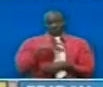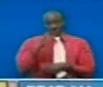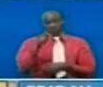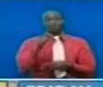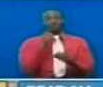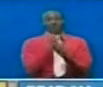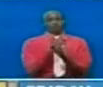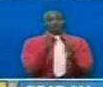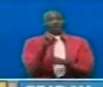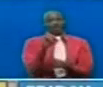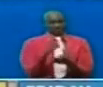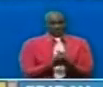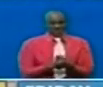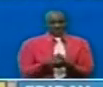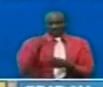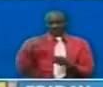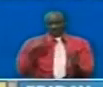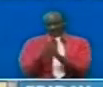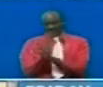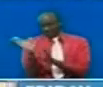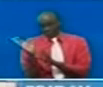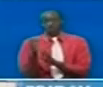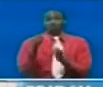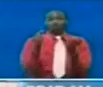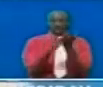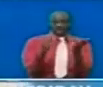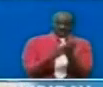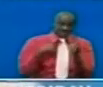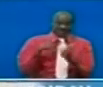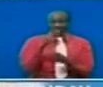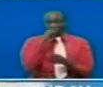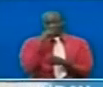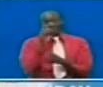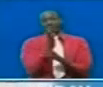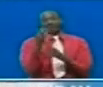well. NIC already has subsidiaries in Uganda and Tanzania, but will be eyeing